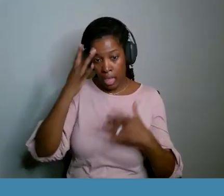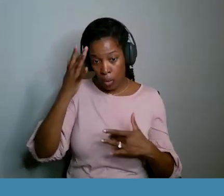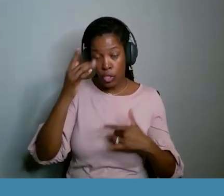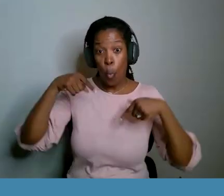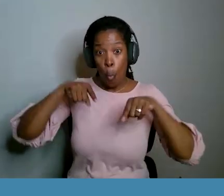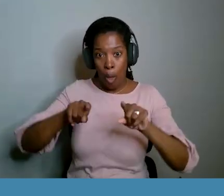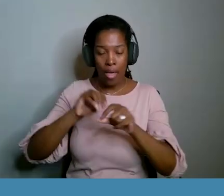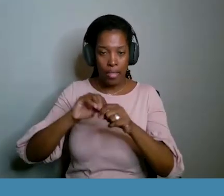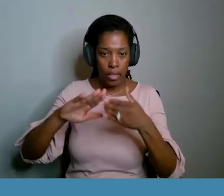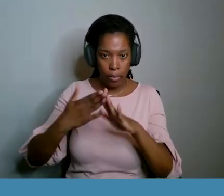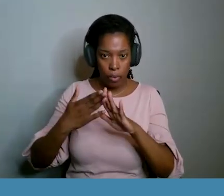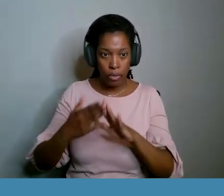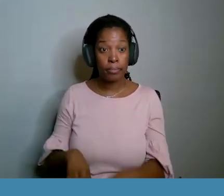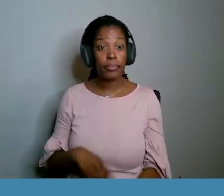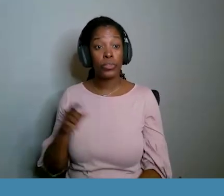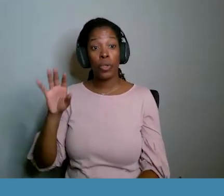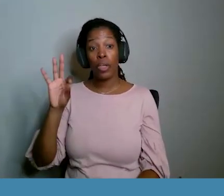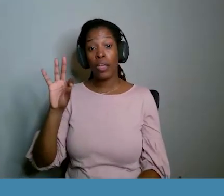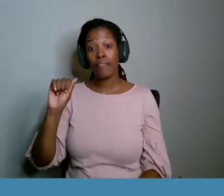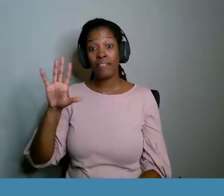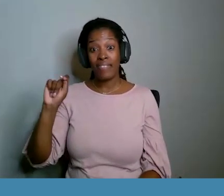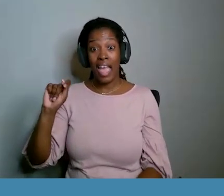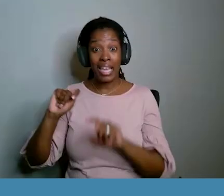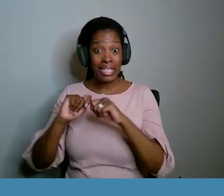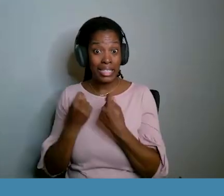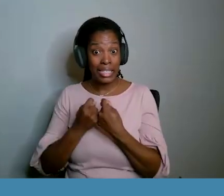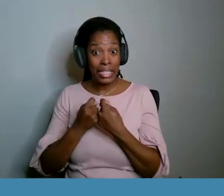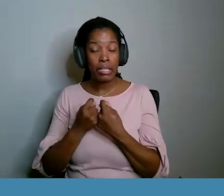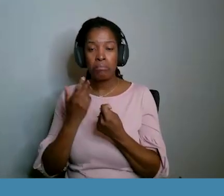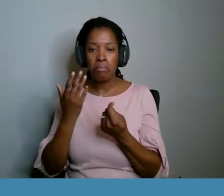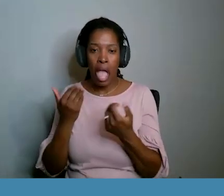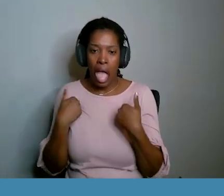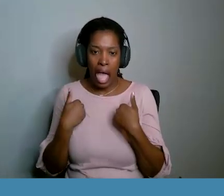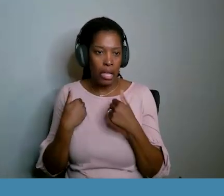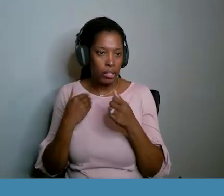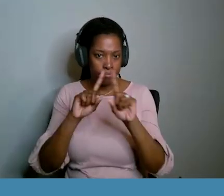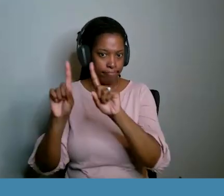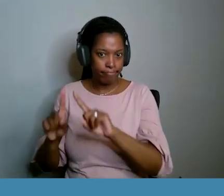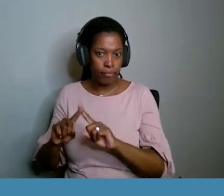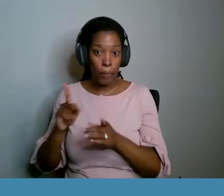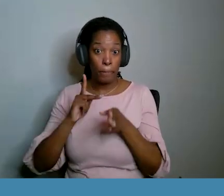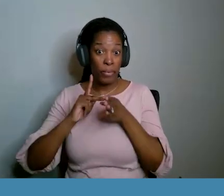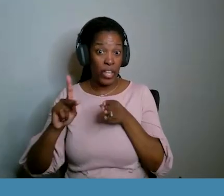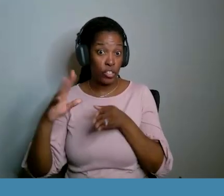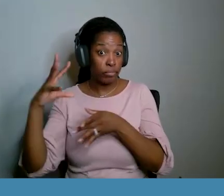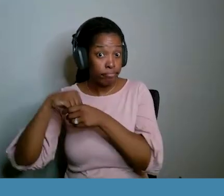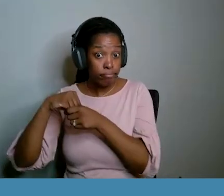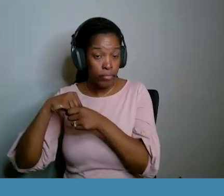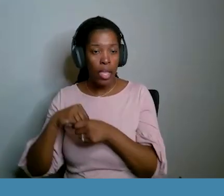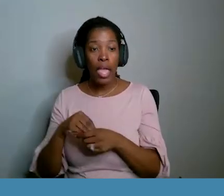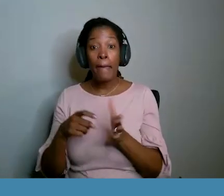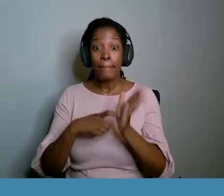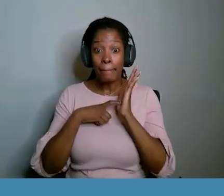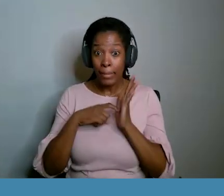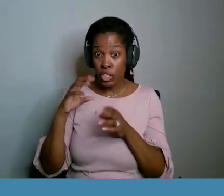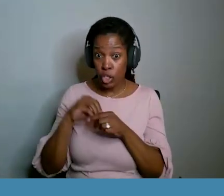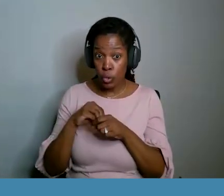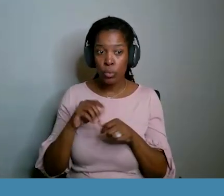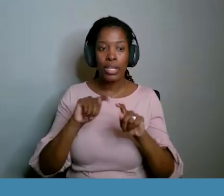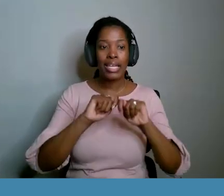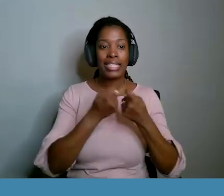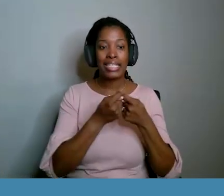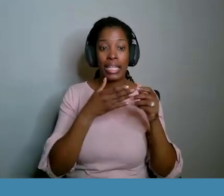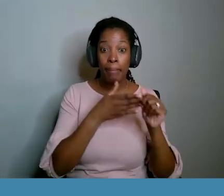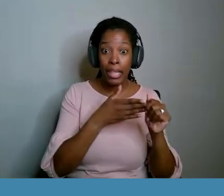FACT team, a FACT team, even though they consist of a wide arrangement of professionals, they must include a team leader,